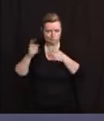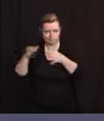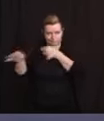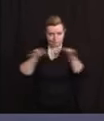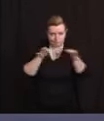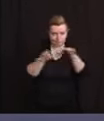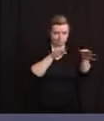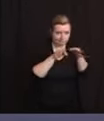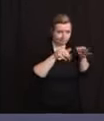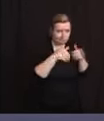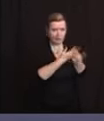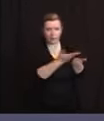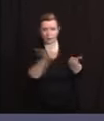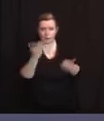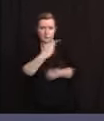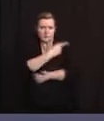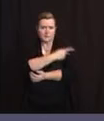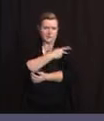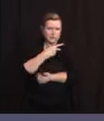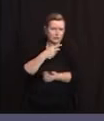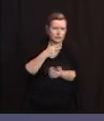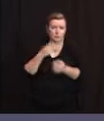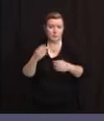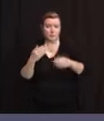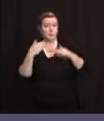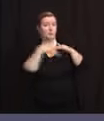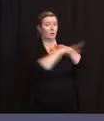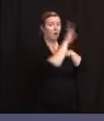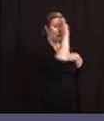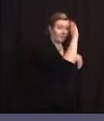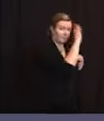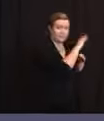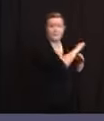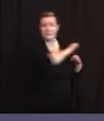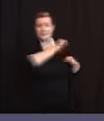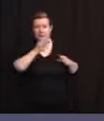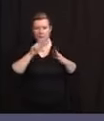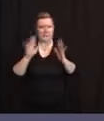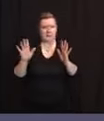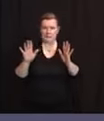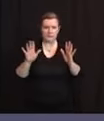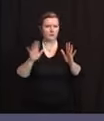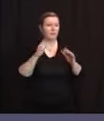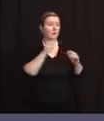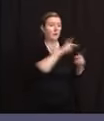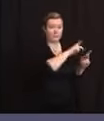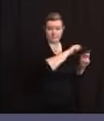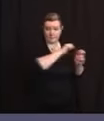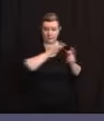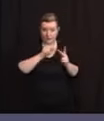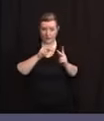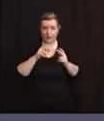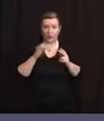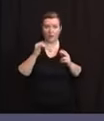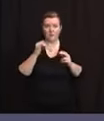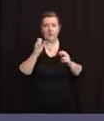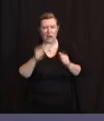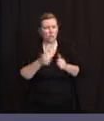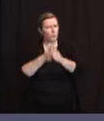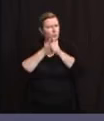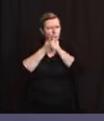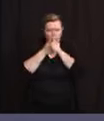facilities only if they could maintain adherence to infection prevention requirements.